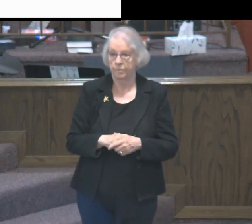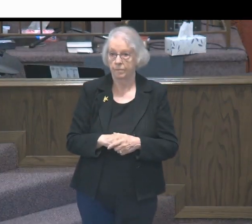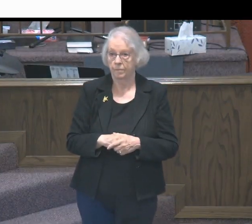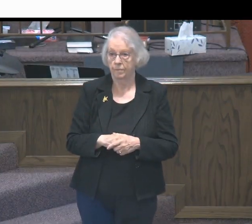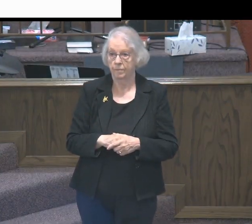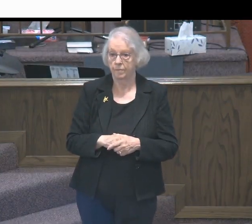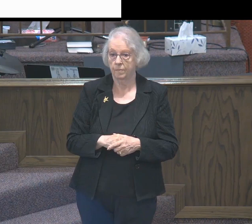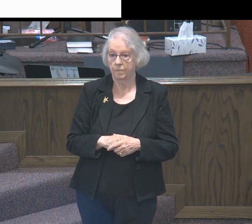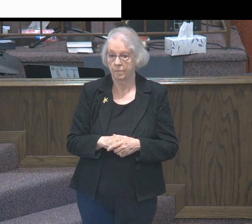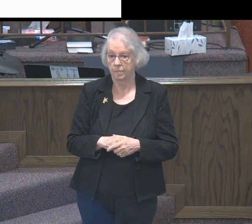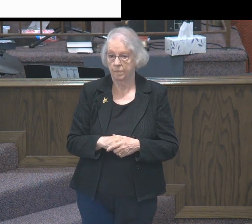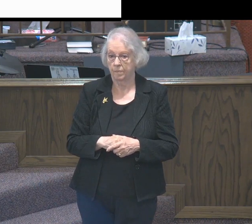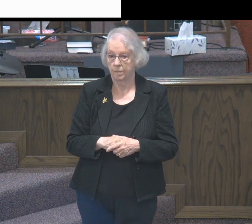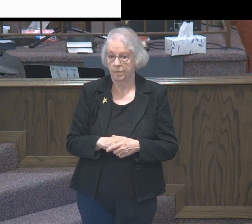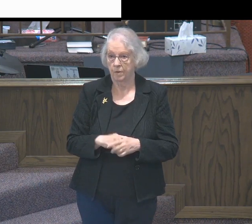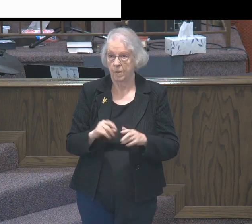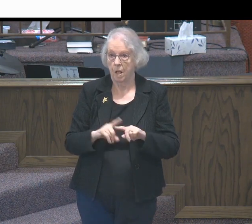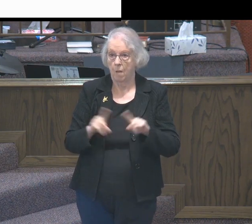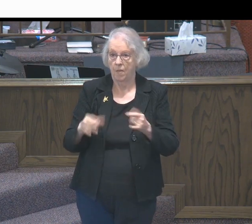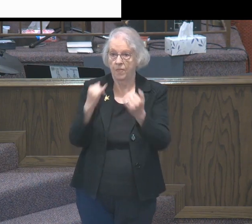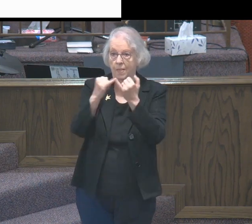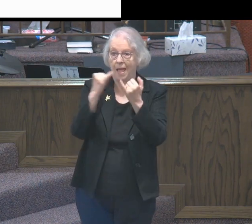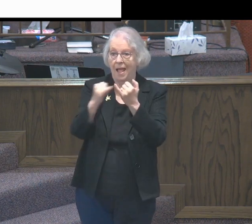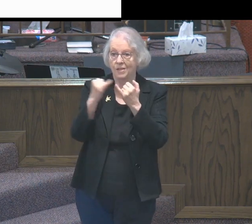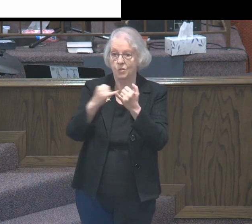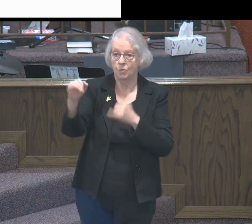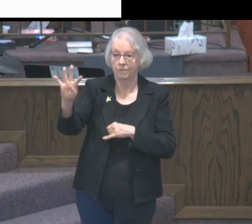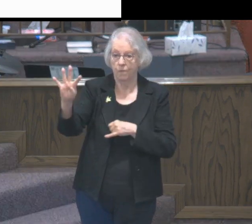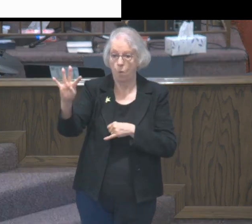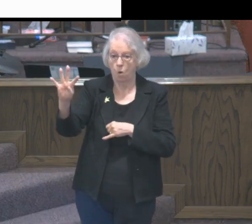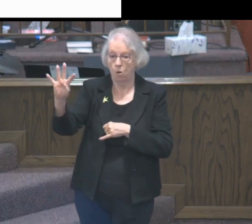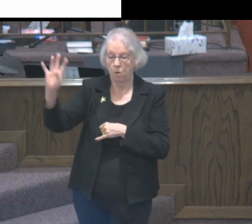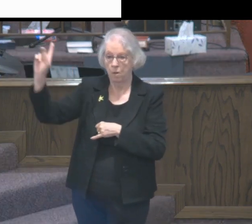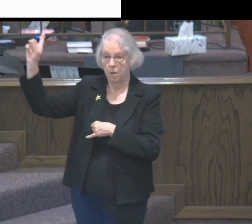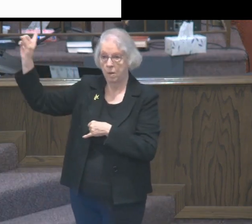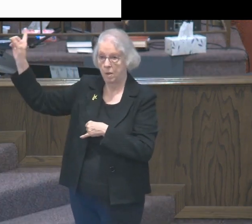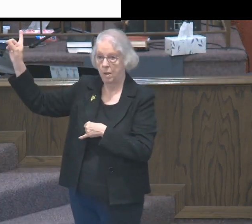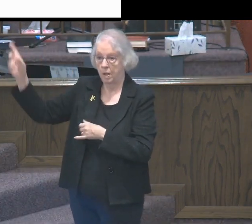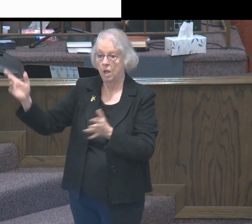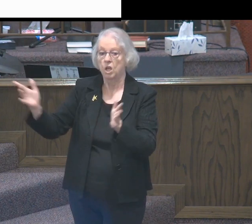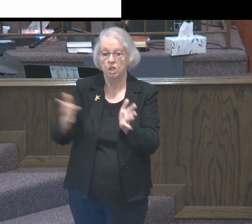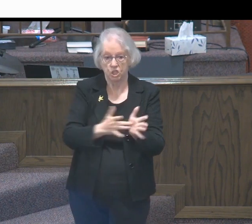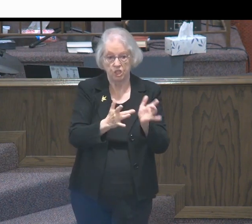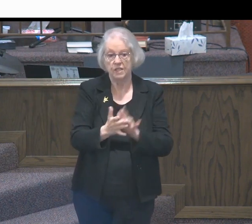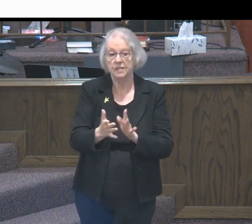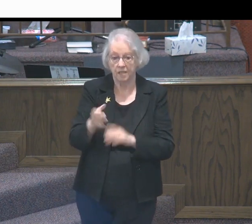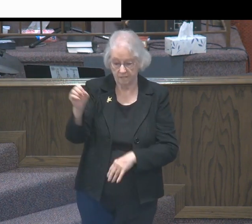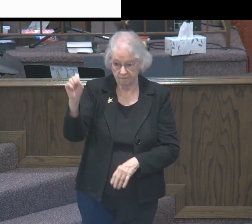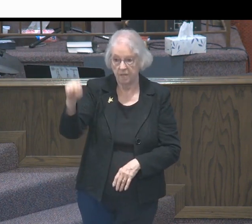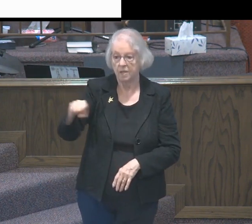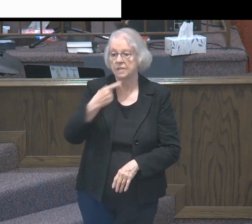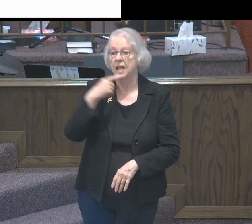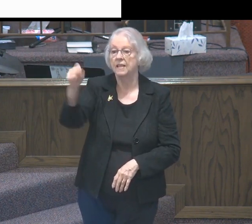Okay? The scribal law or the oral law, Jesus did come to